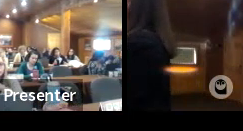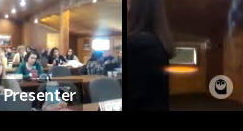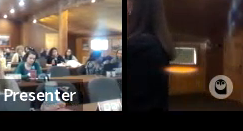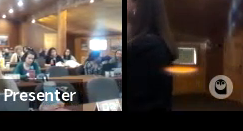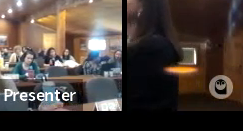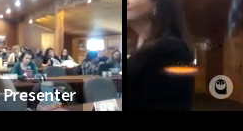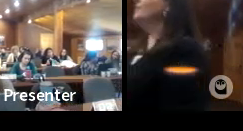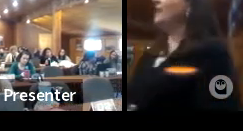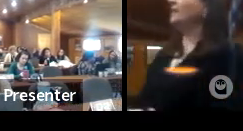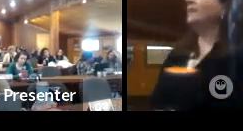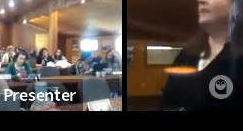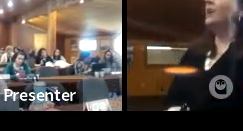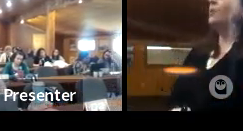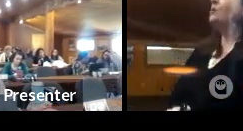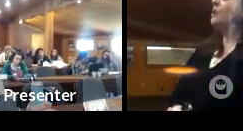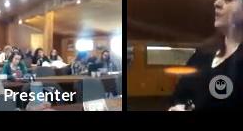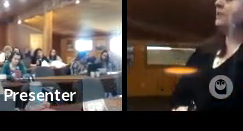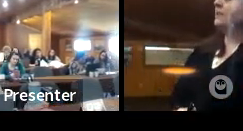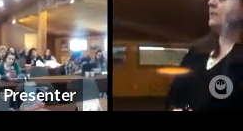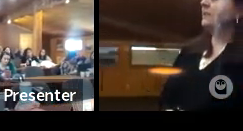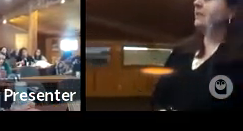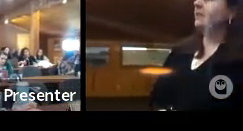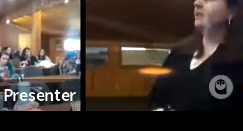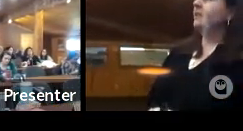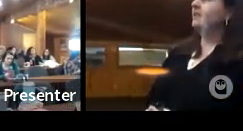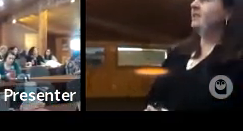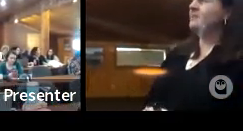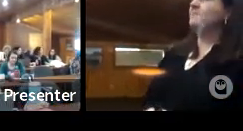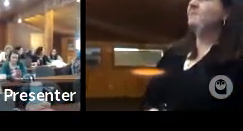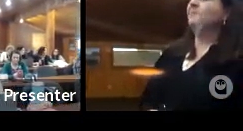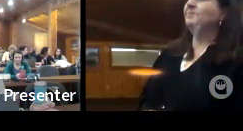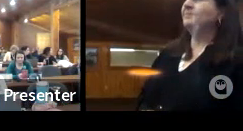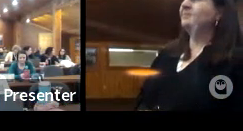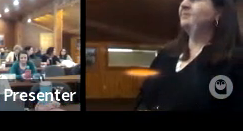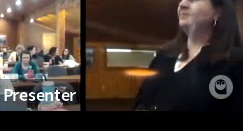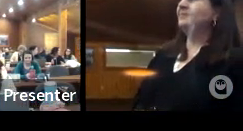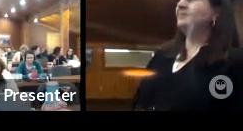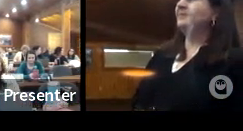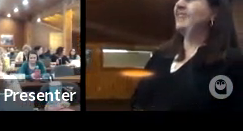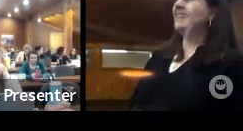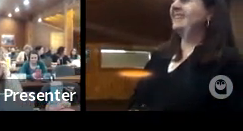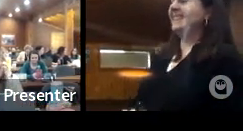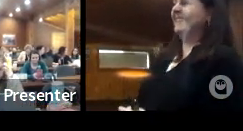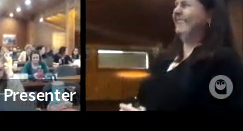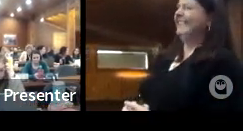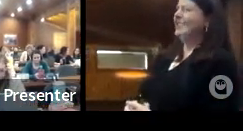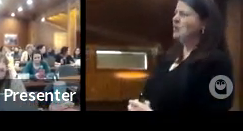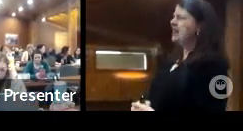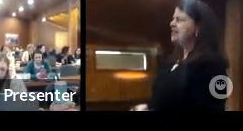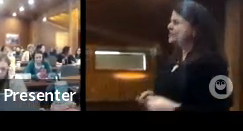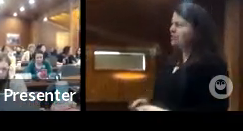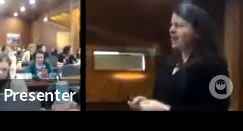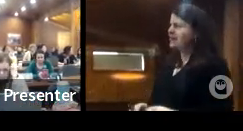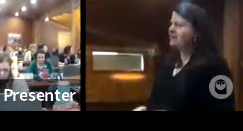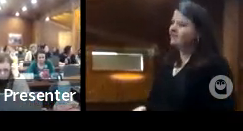community, which is similar to court. Right. Were you nervous? No. No? I wanted the guy to go down. Yeah, you